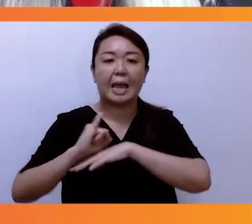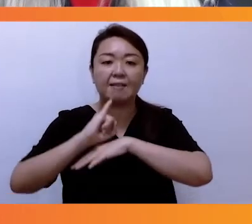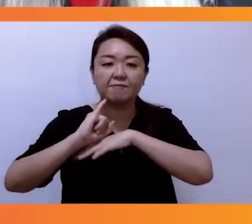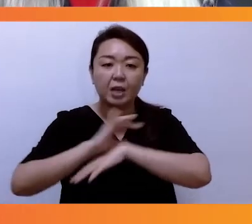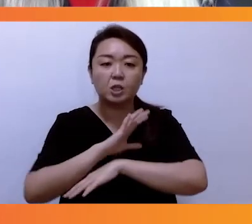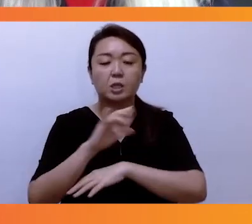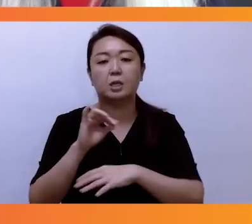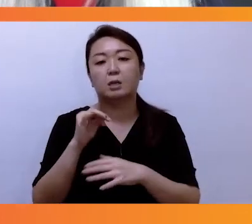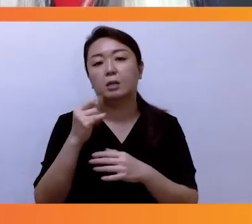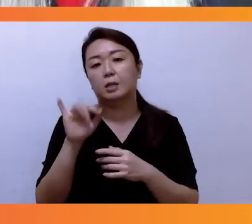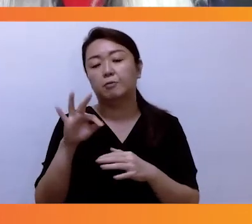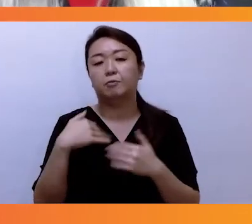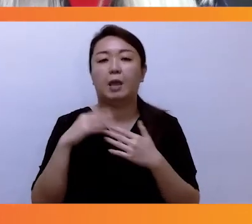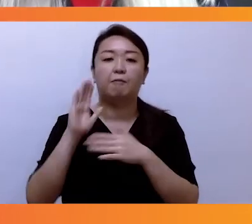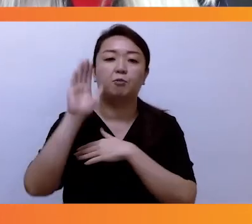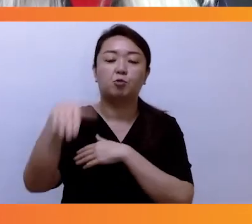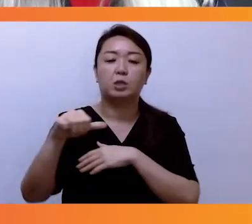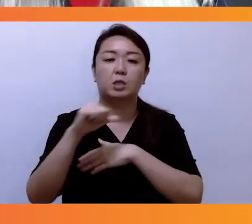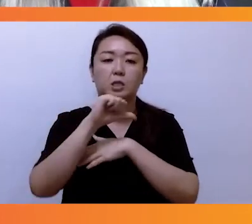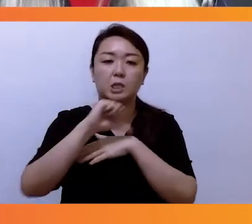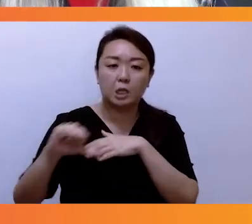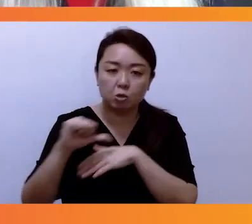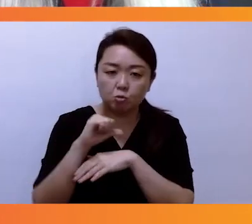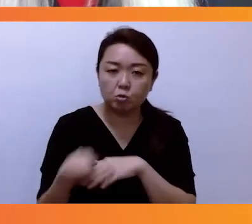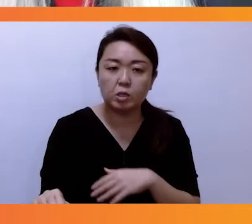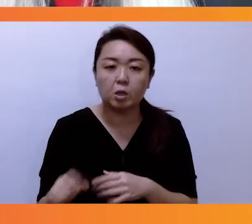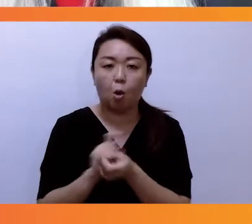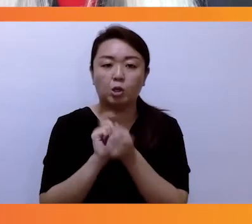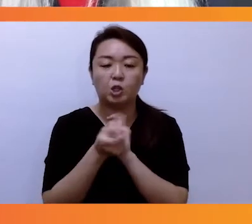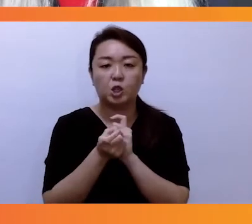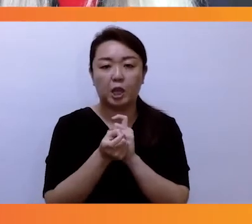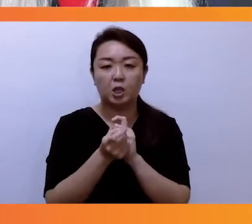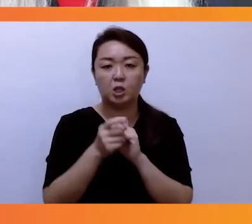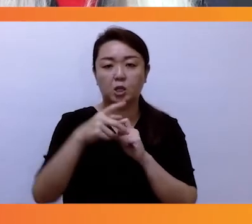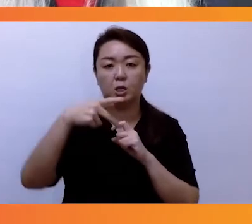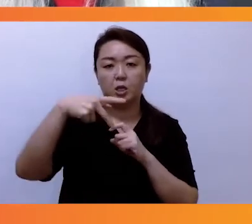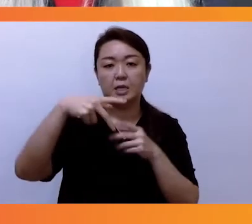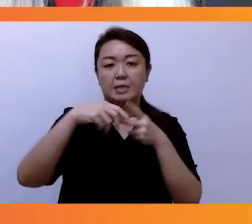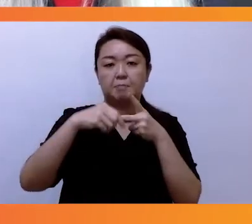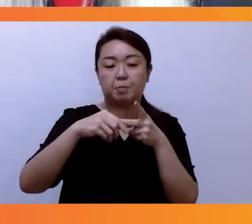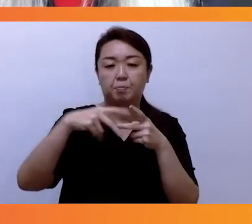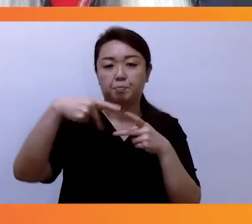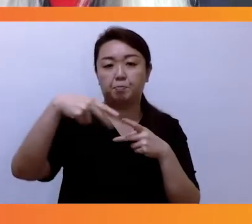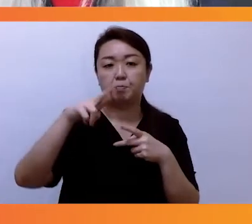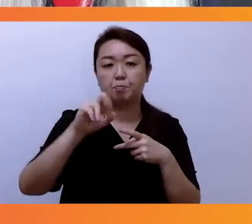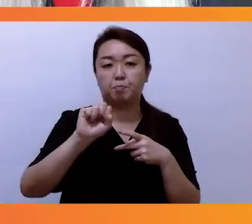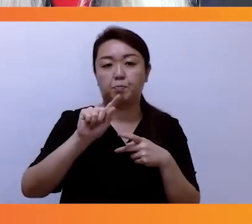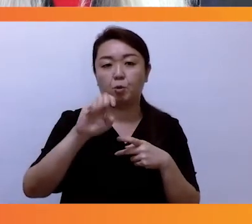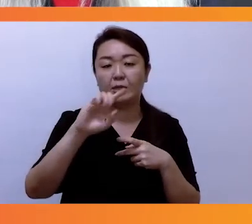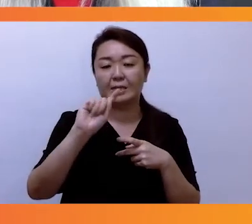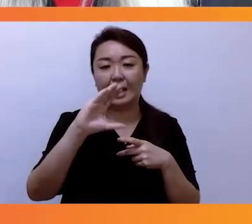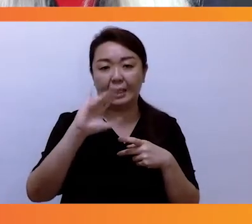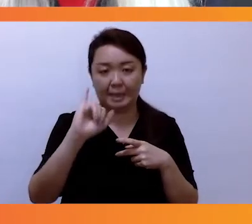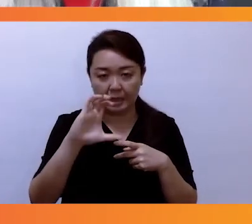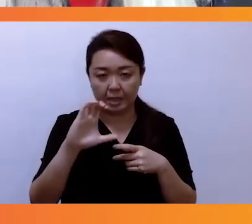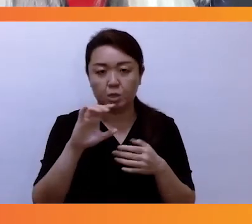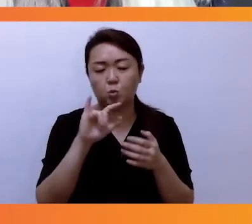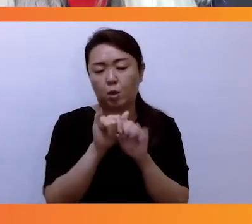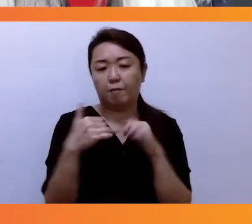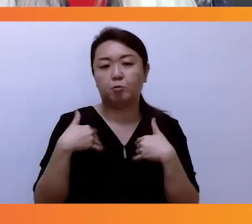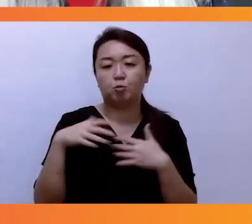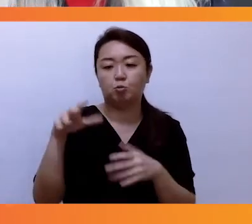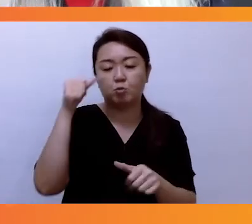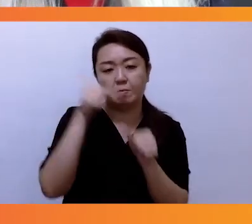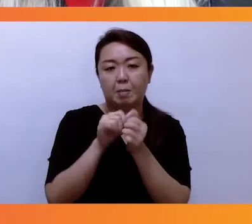develop in their stubs, or they'll have further surgeries, or they'll change a prosthetic that can cause irritation. So you always have to